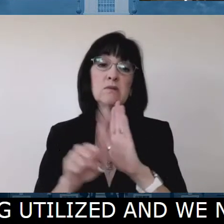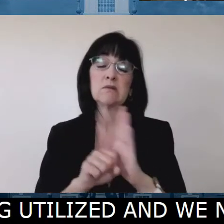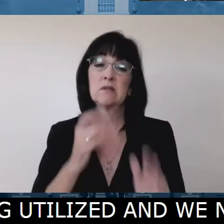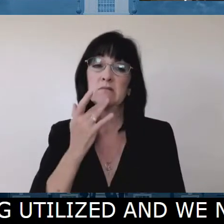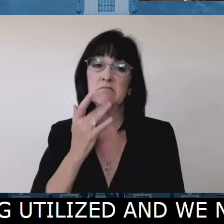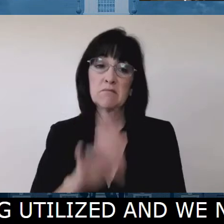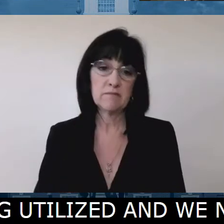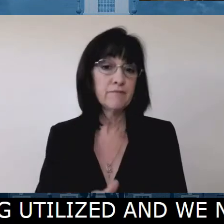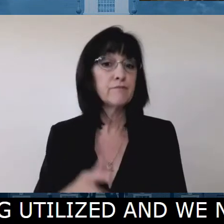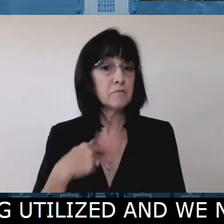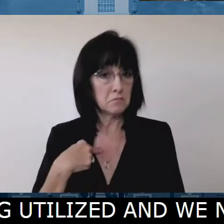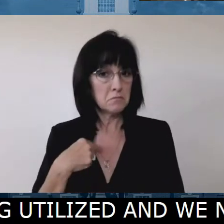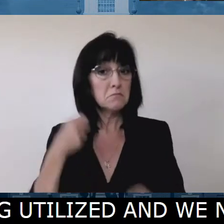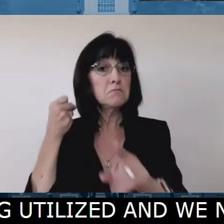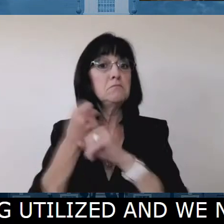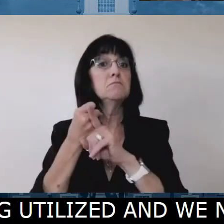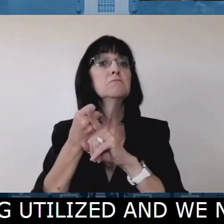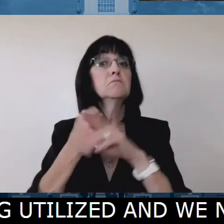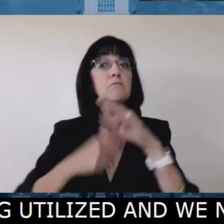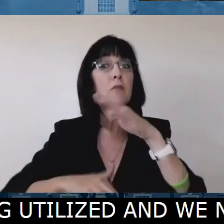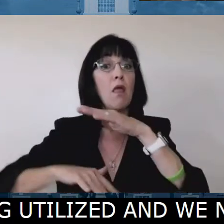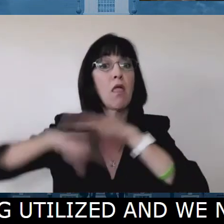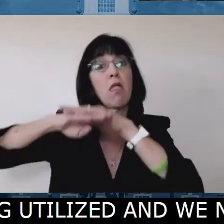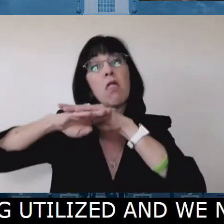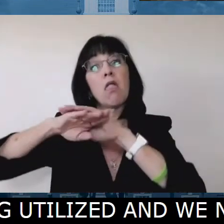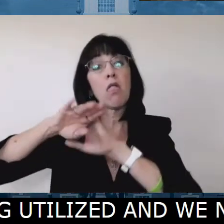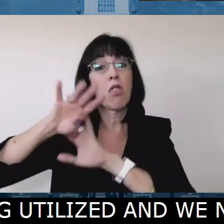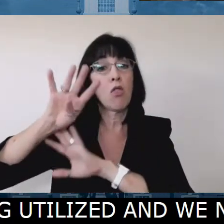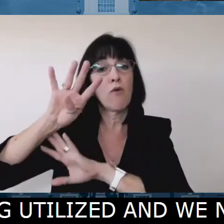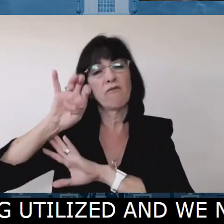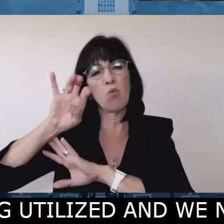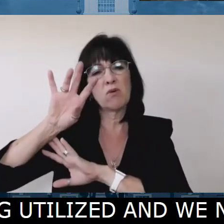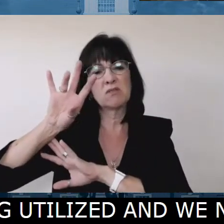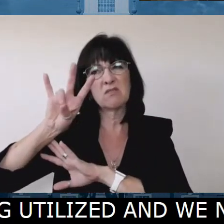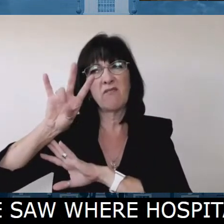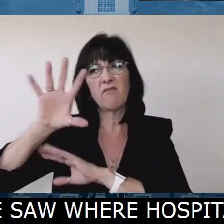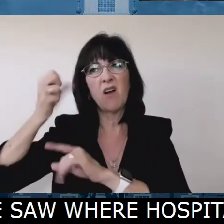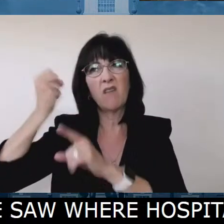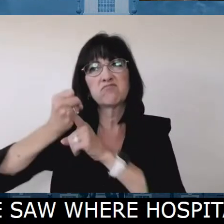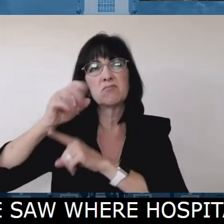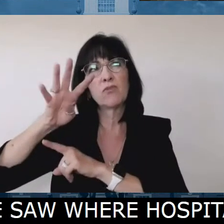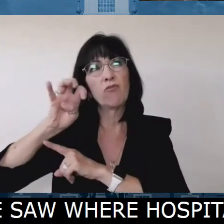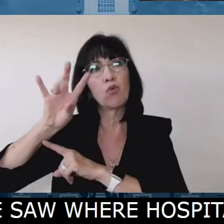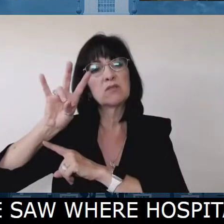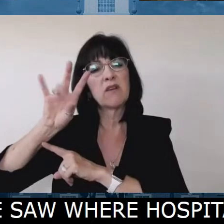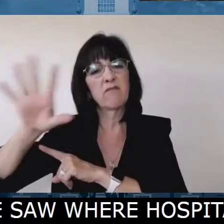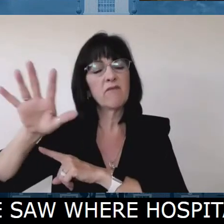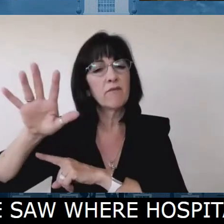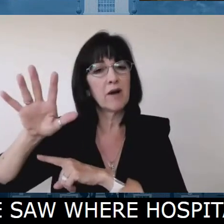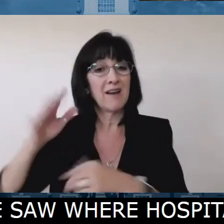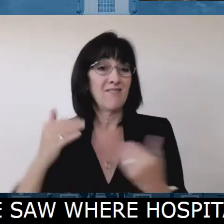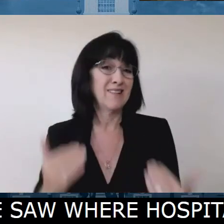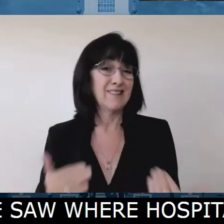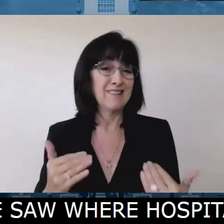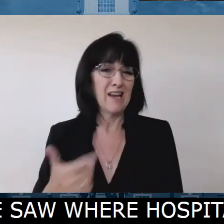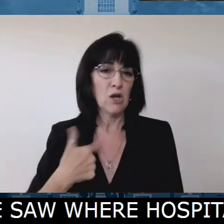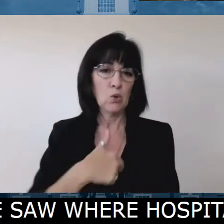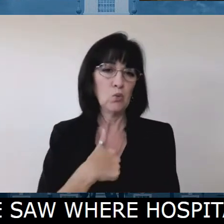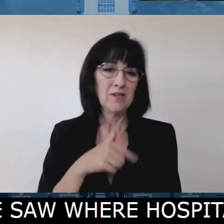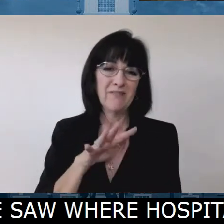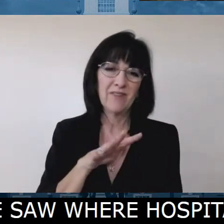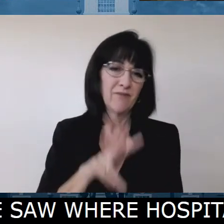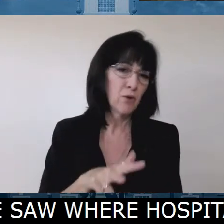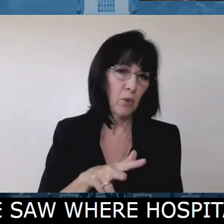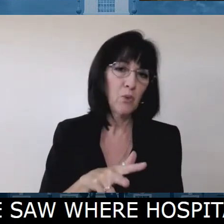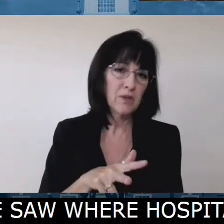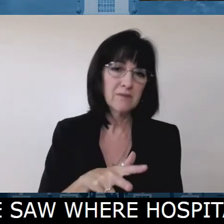hit 475, that's compared to where we are today, which is 53. So we're at